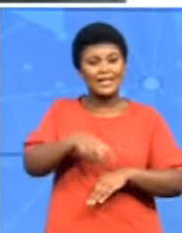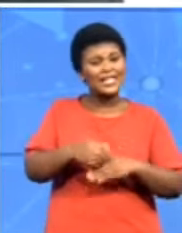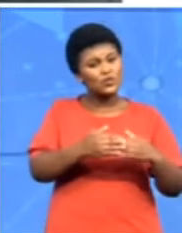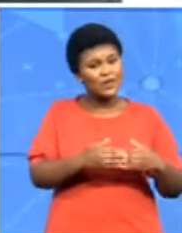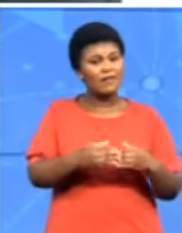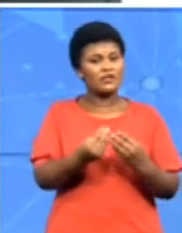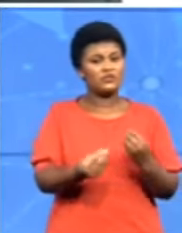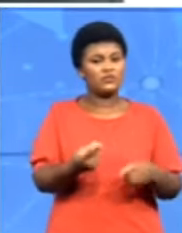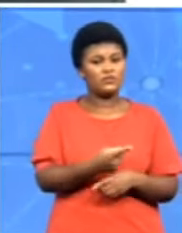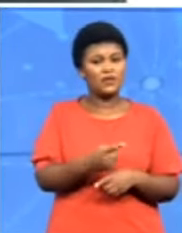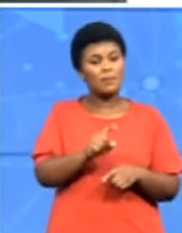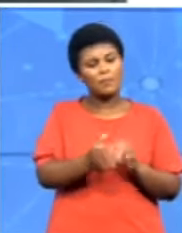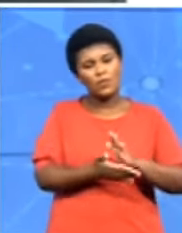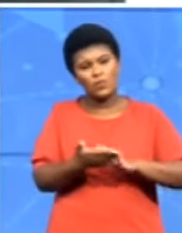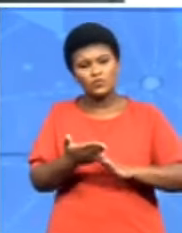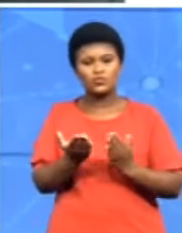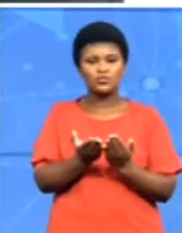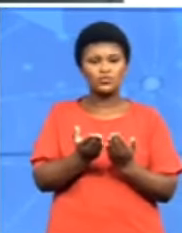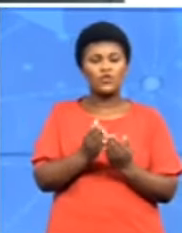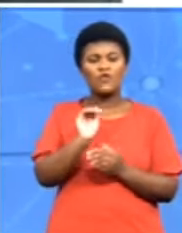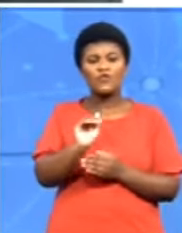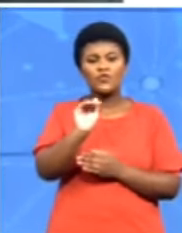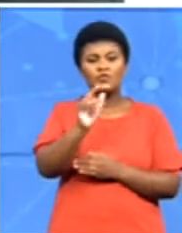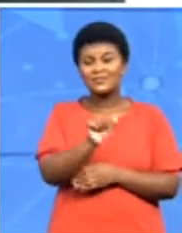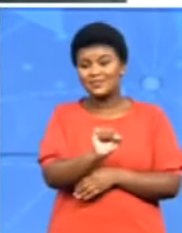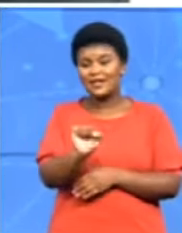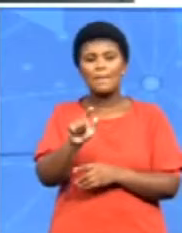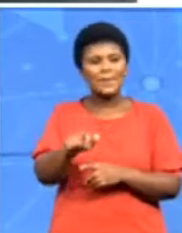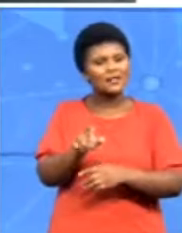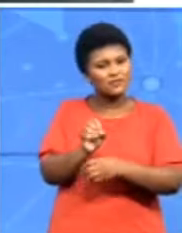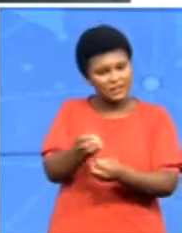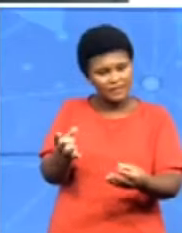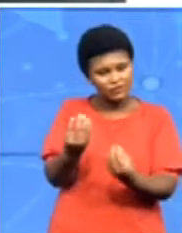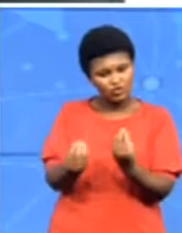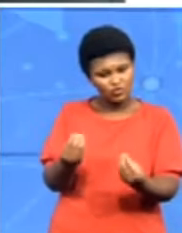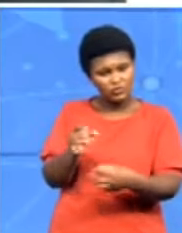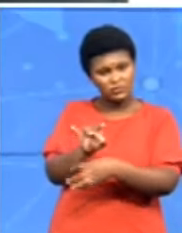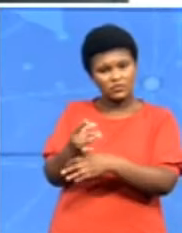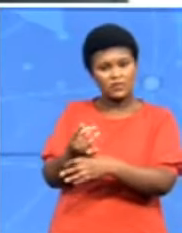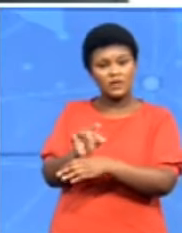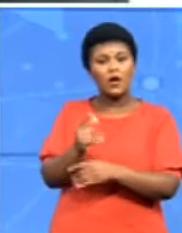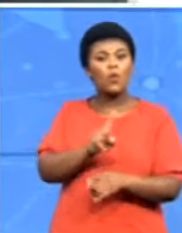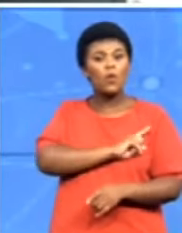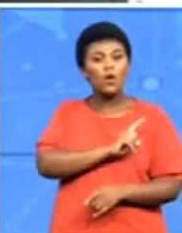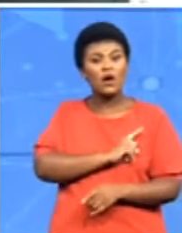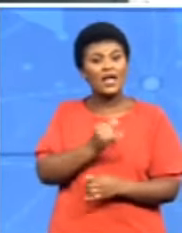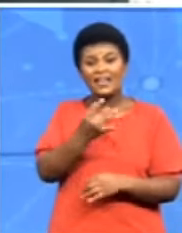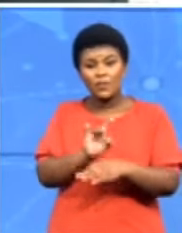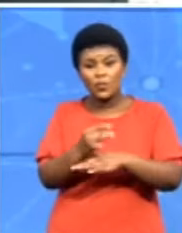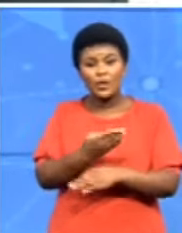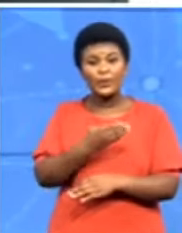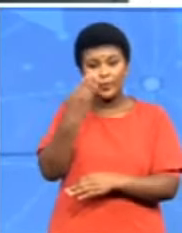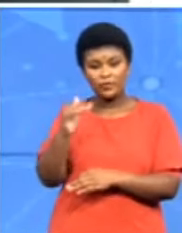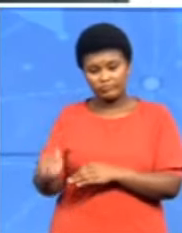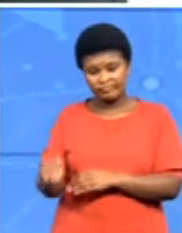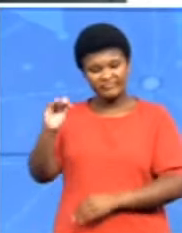have their own future. They must be counseled. I know they might grow up with anger of what has happened. No one wants just to lose a family like